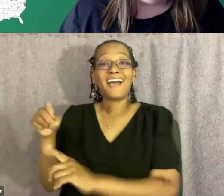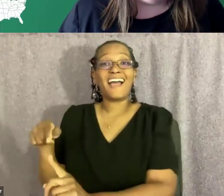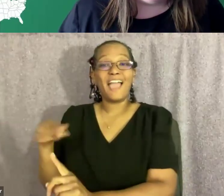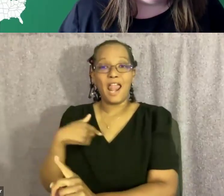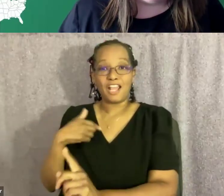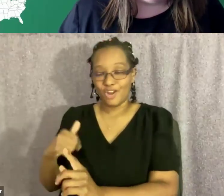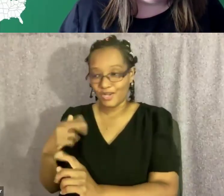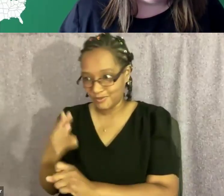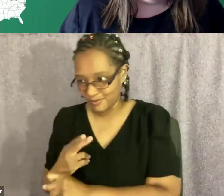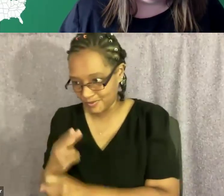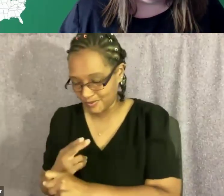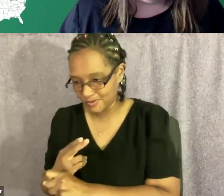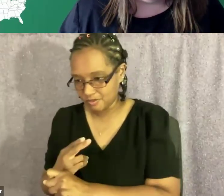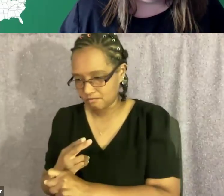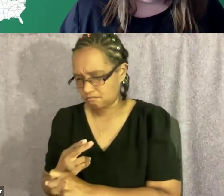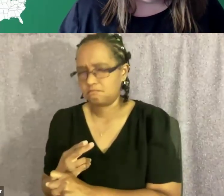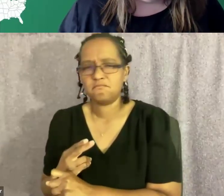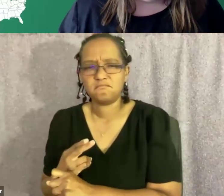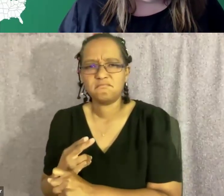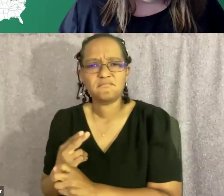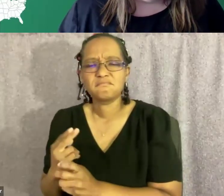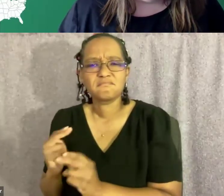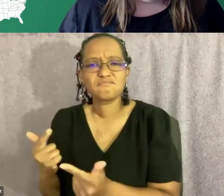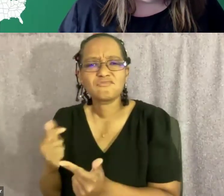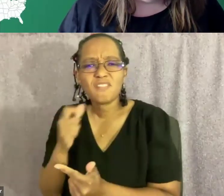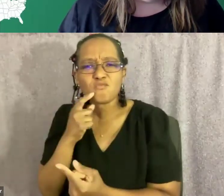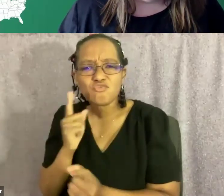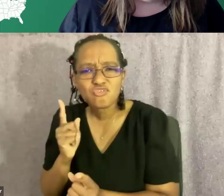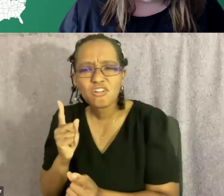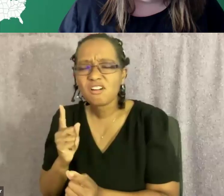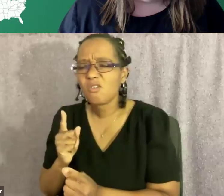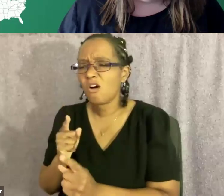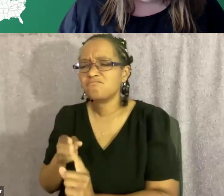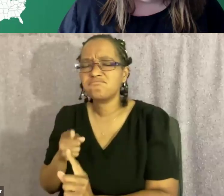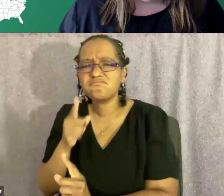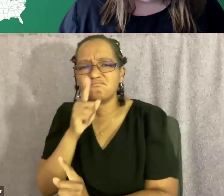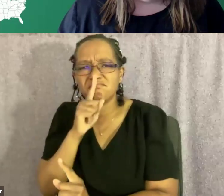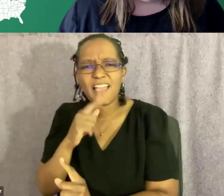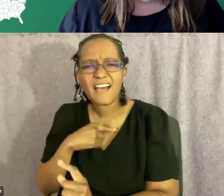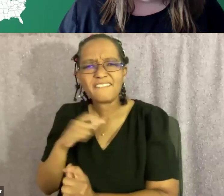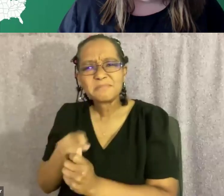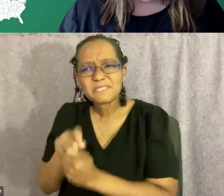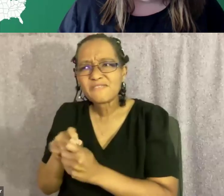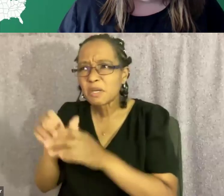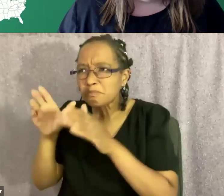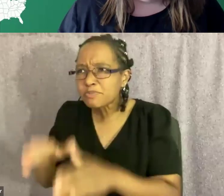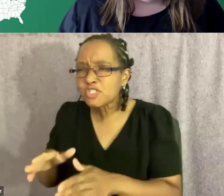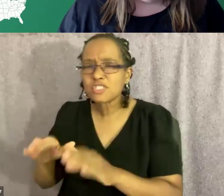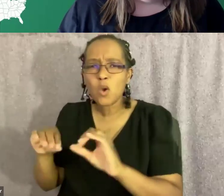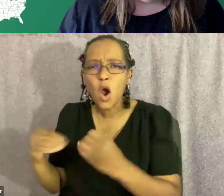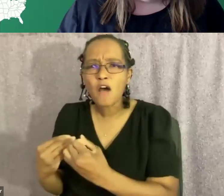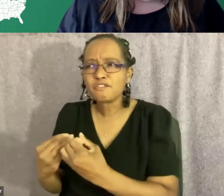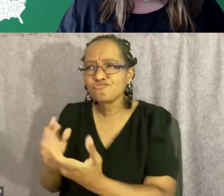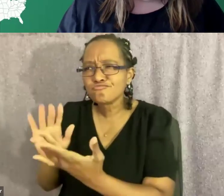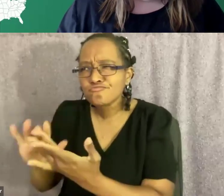it and it either isn't working or it doesn't have a specific person or office to